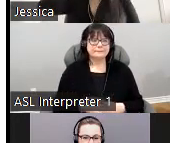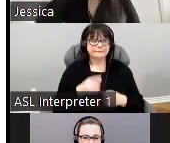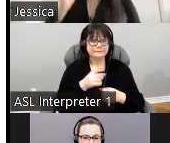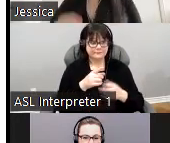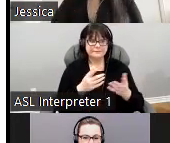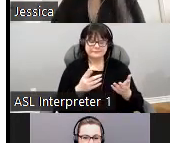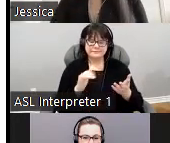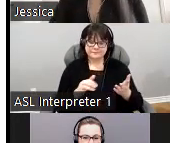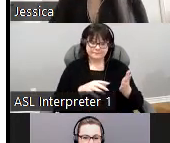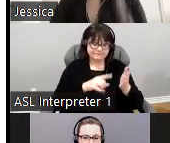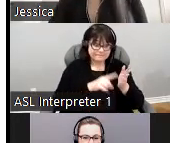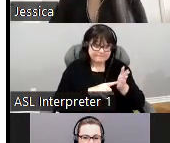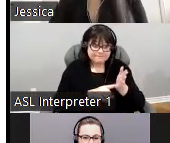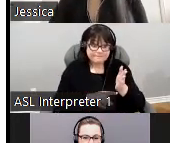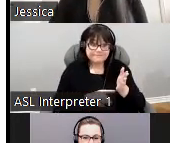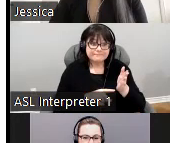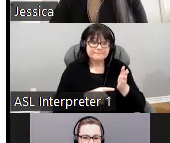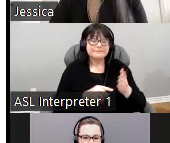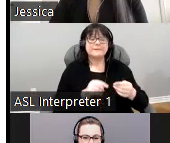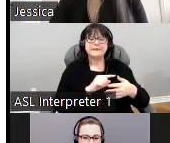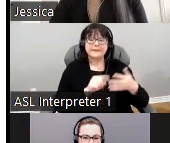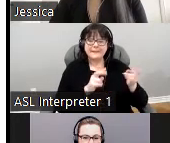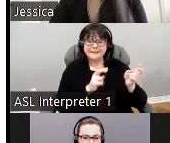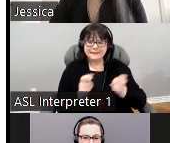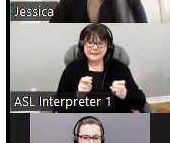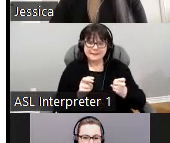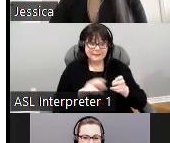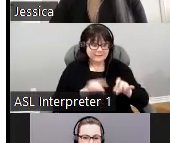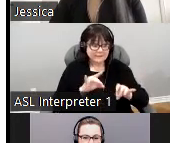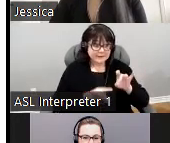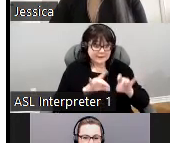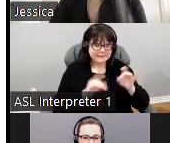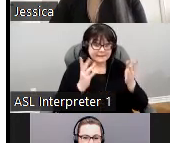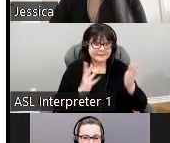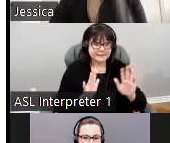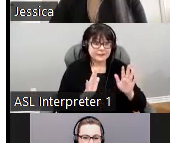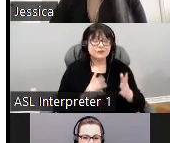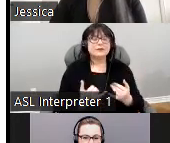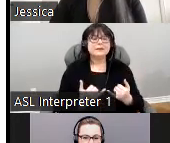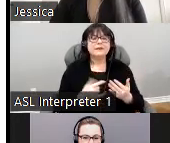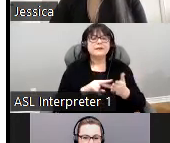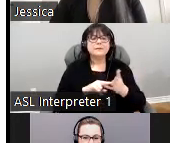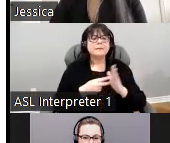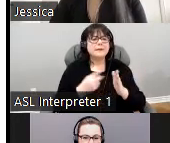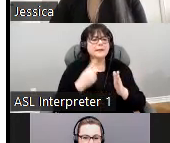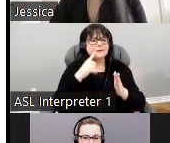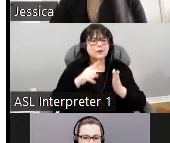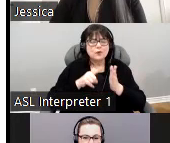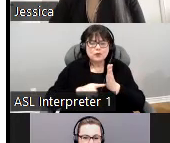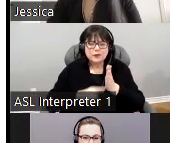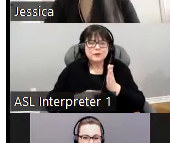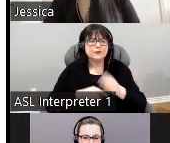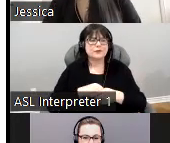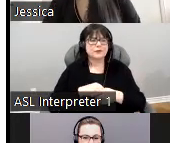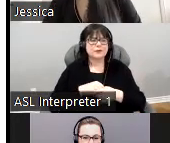the findings that we just laid out for you, and what that means in terms of implications for research, for practice, and for